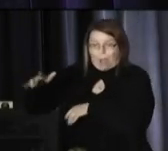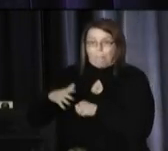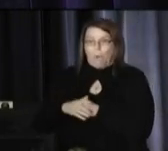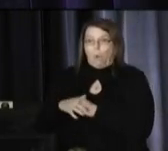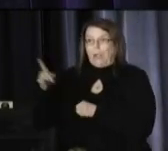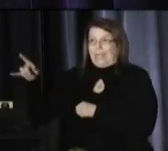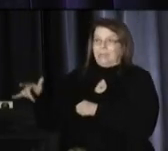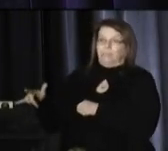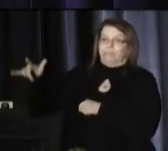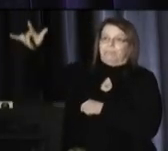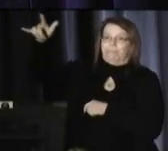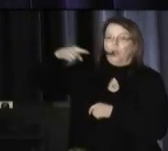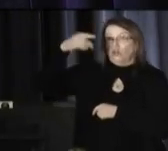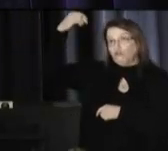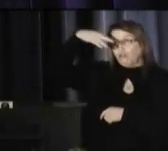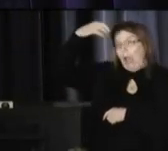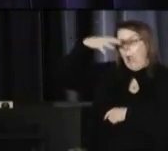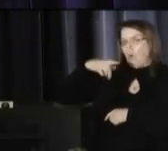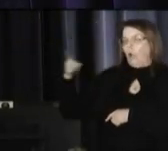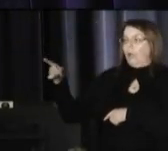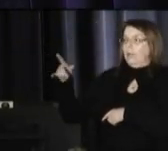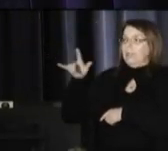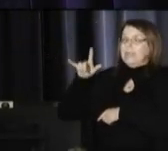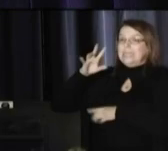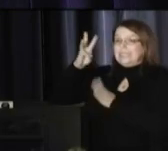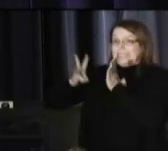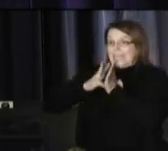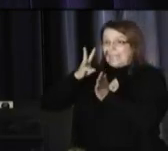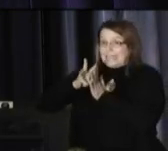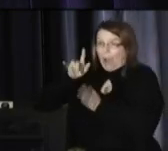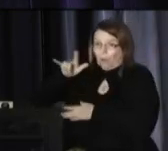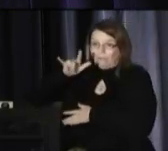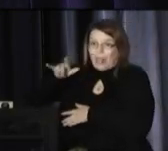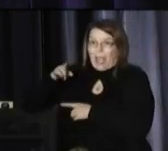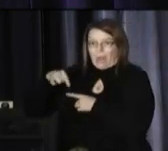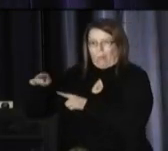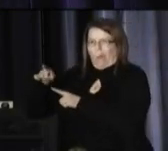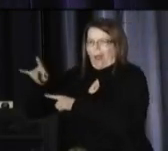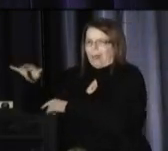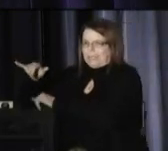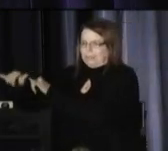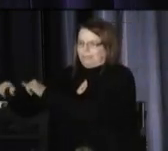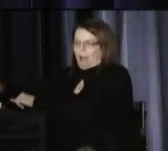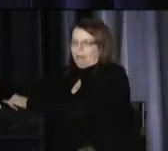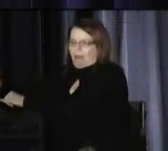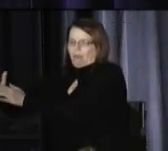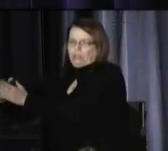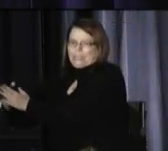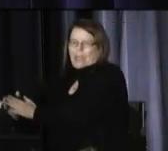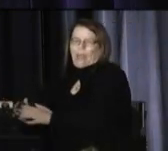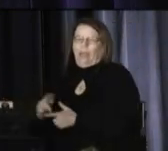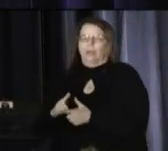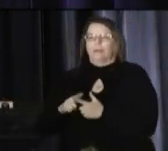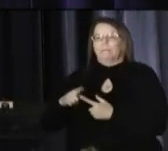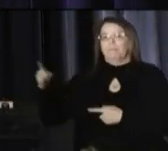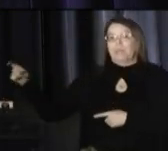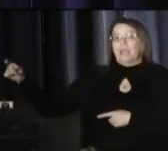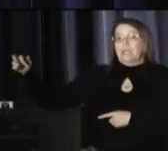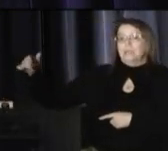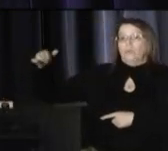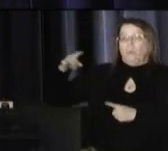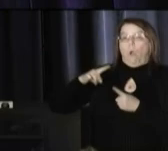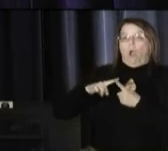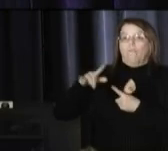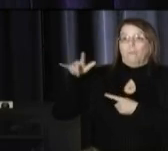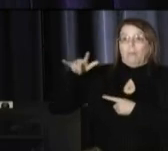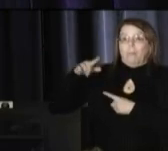his 6-hour flight, including layover, feels to you like an eternity. His walk from the plane to your car at curbside takes